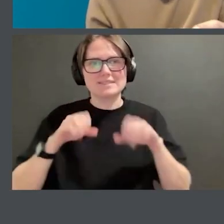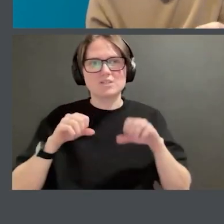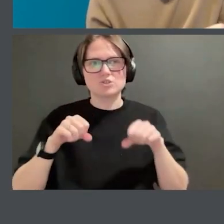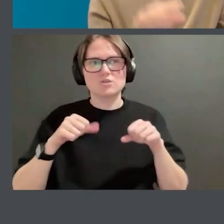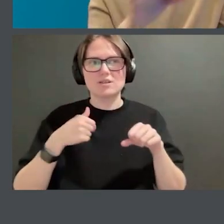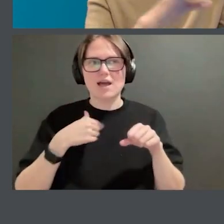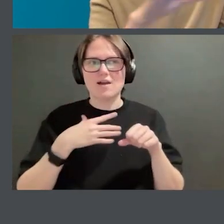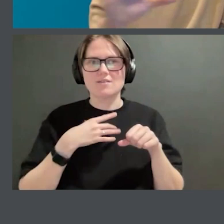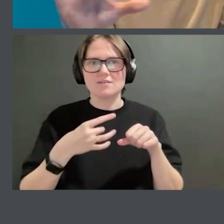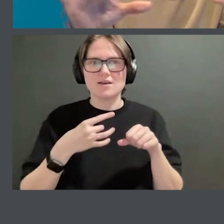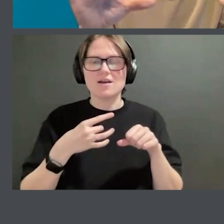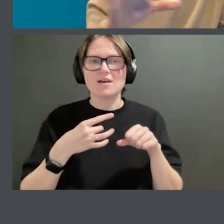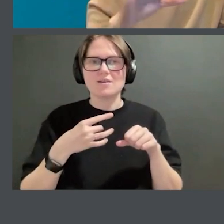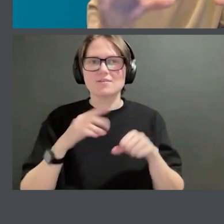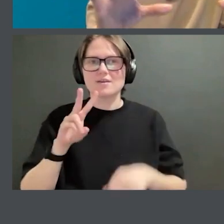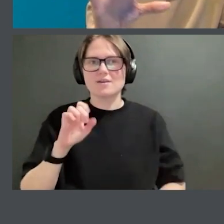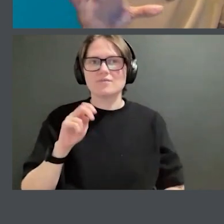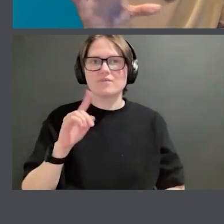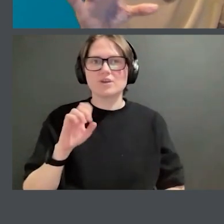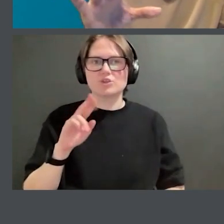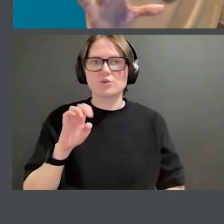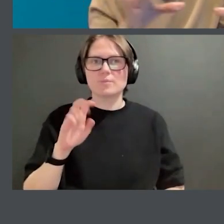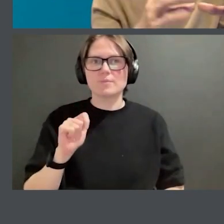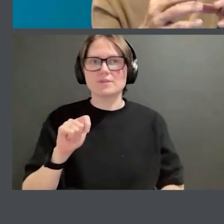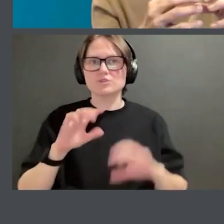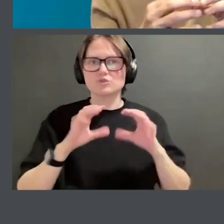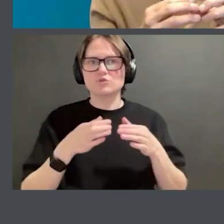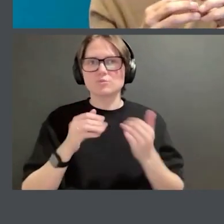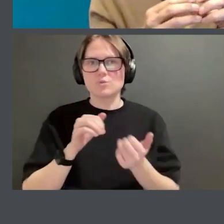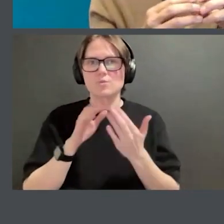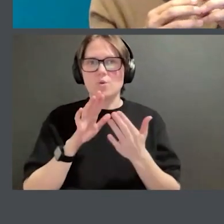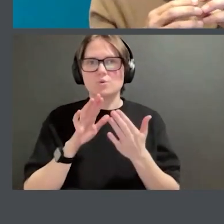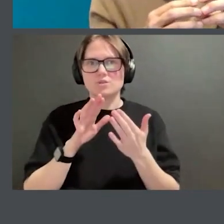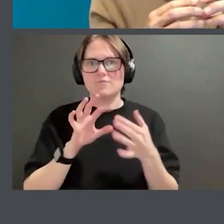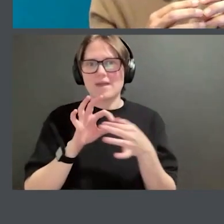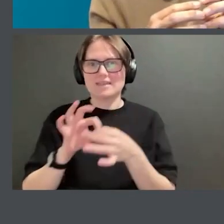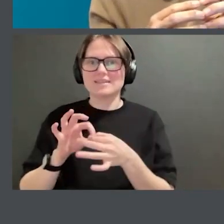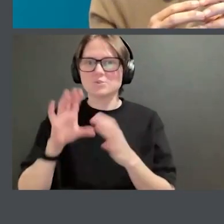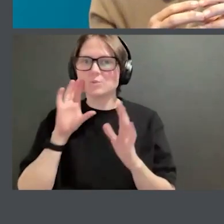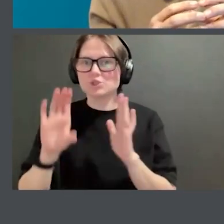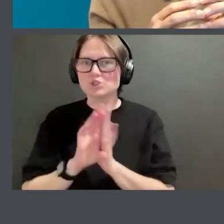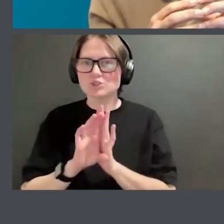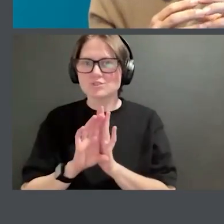group's approach of pegging it to pictures.